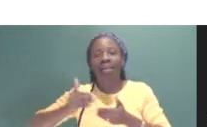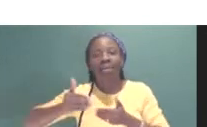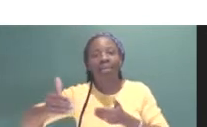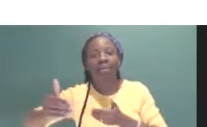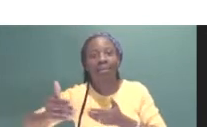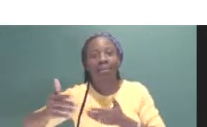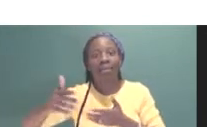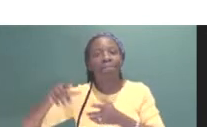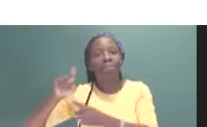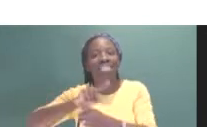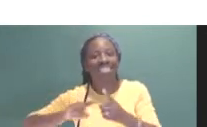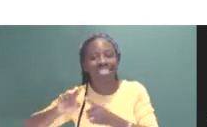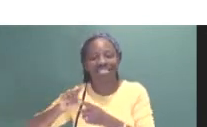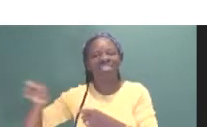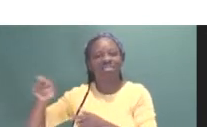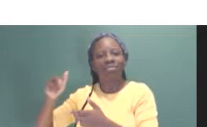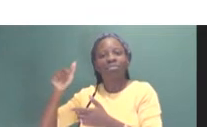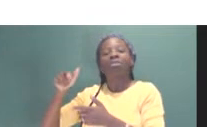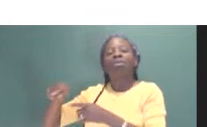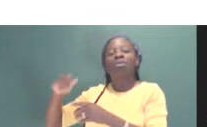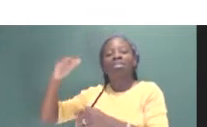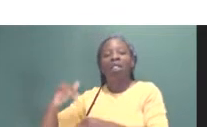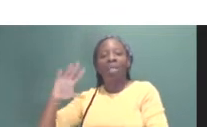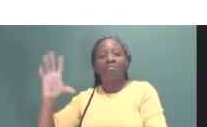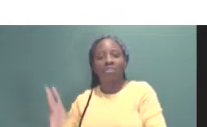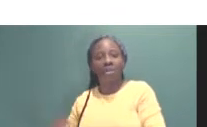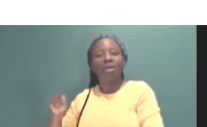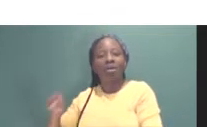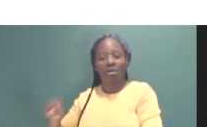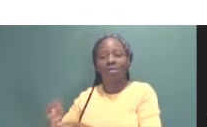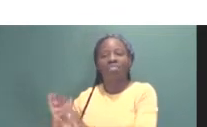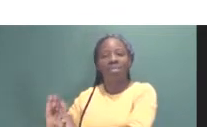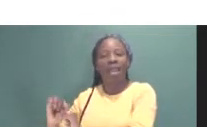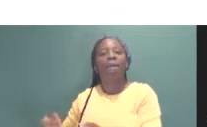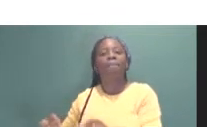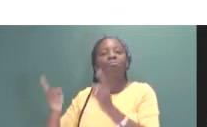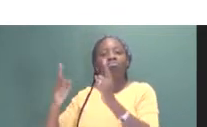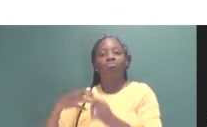African President Ramaphosa had